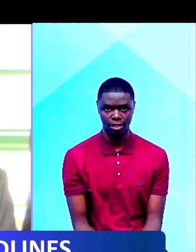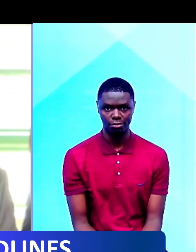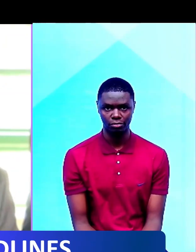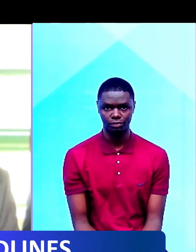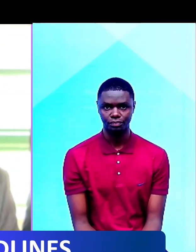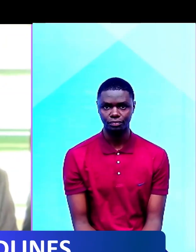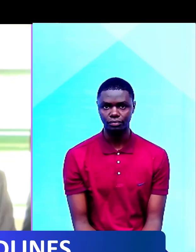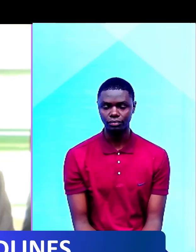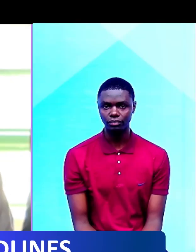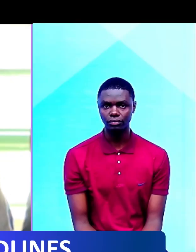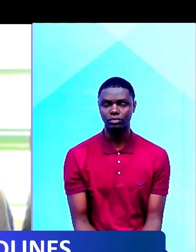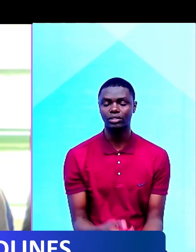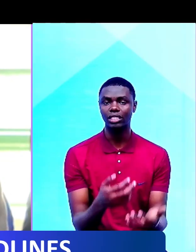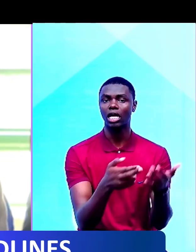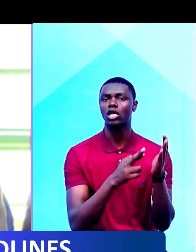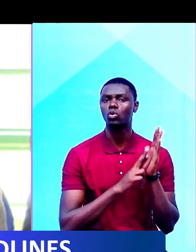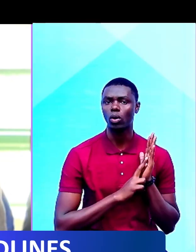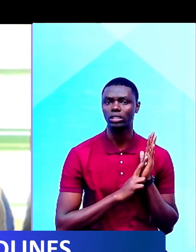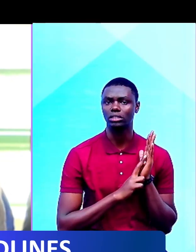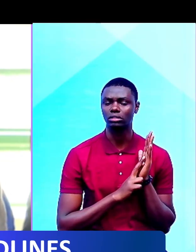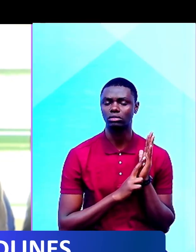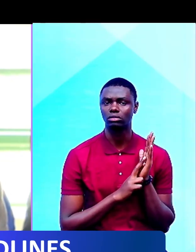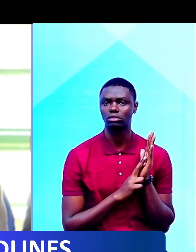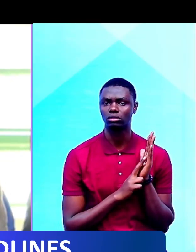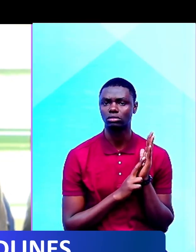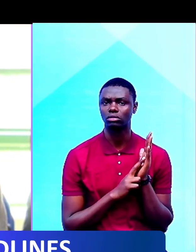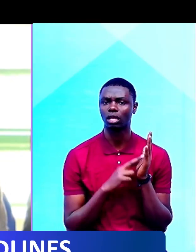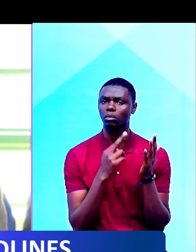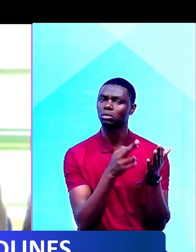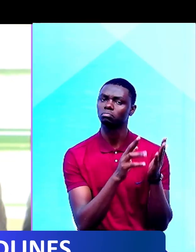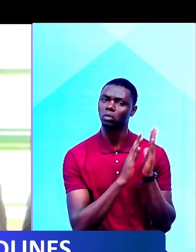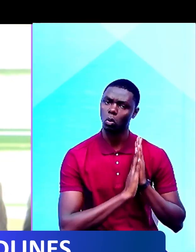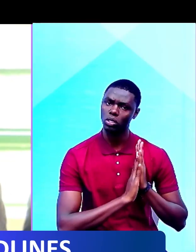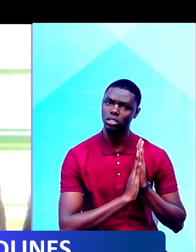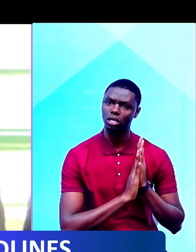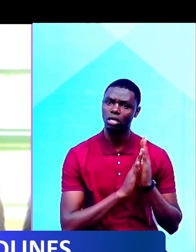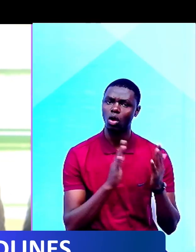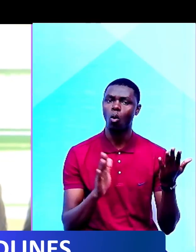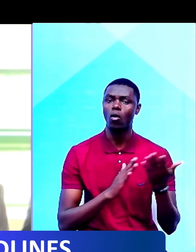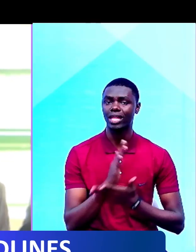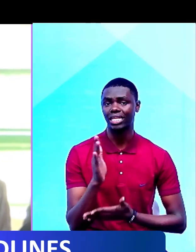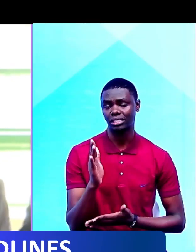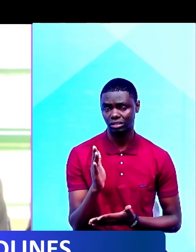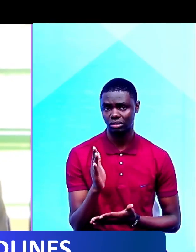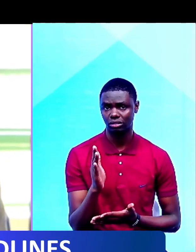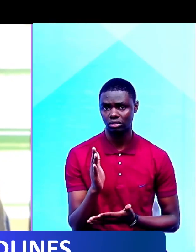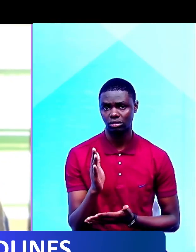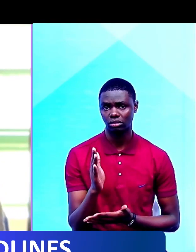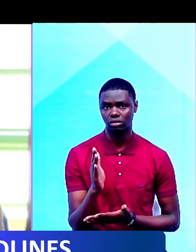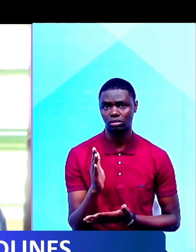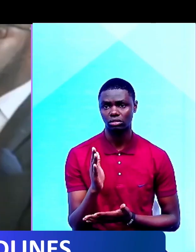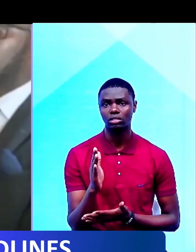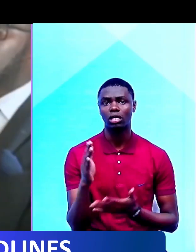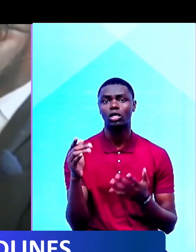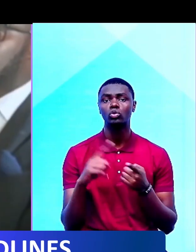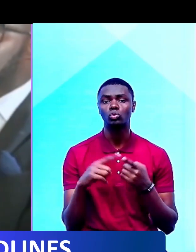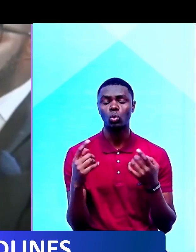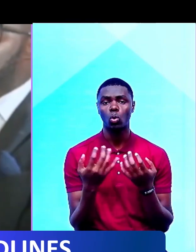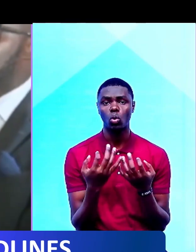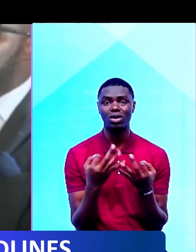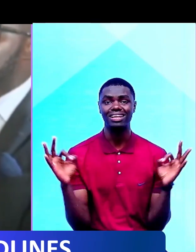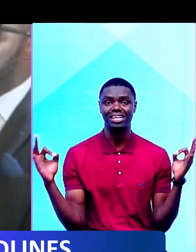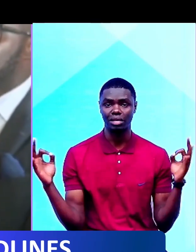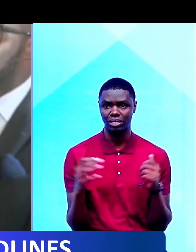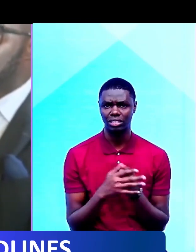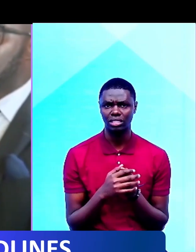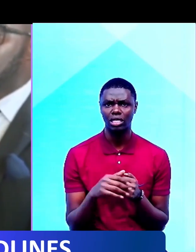Is to request a limitation of the rights to liberty, not just